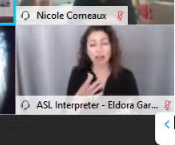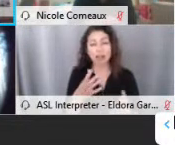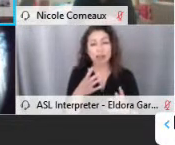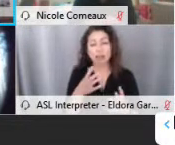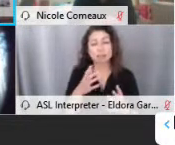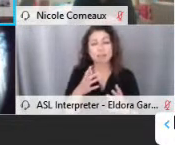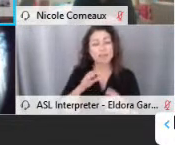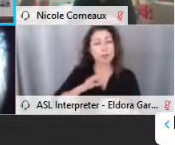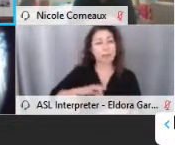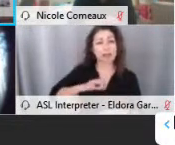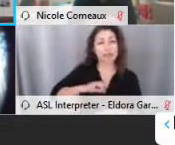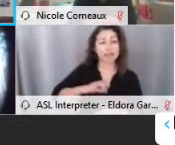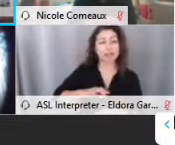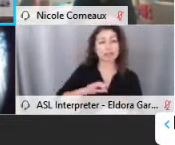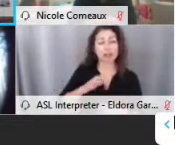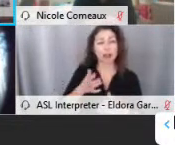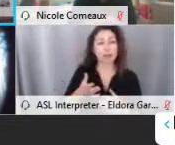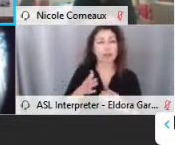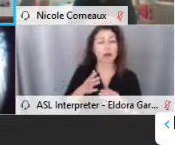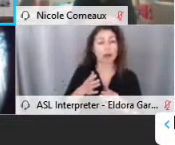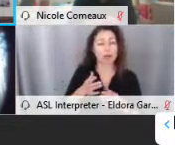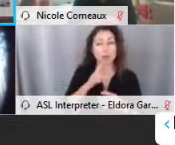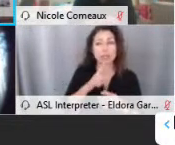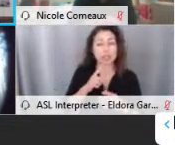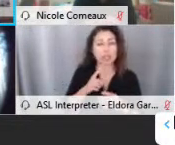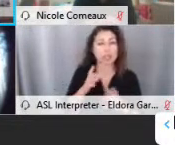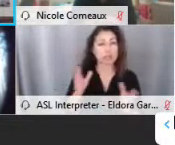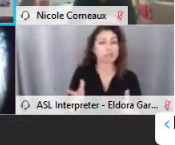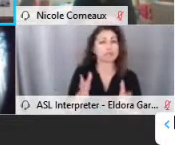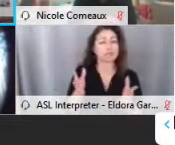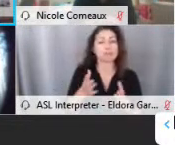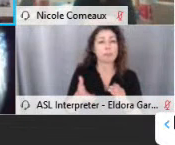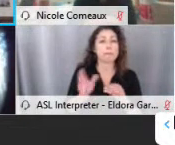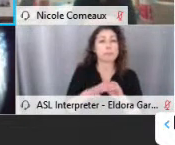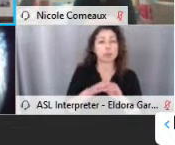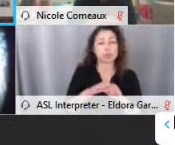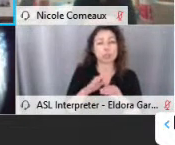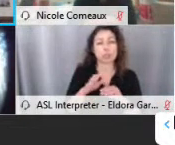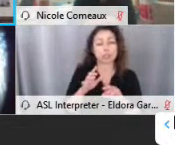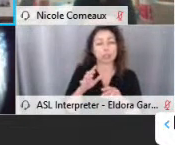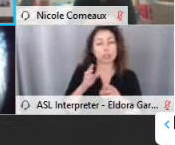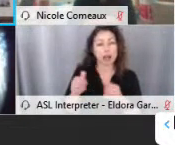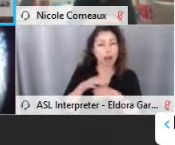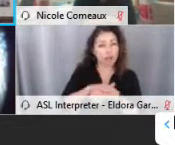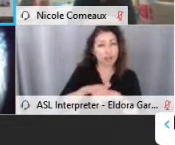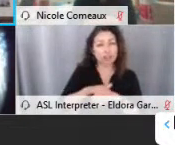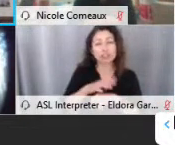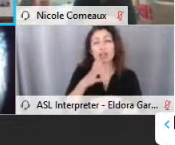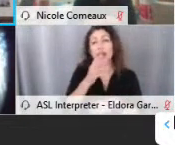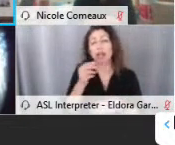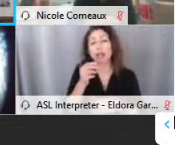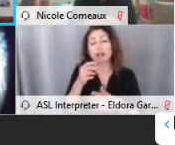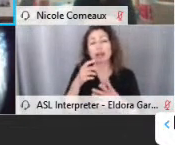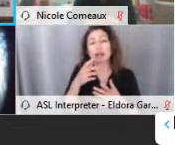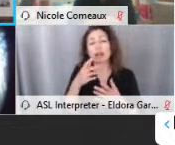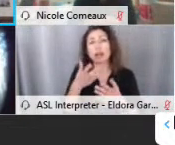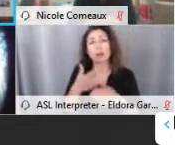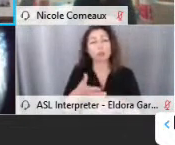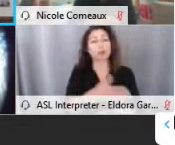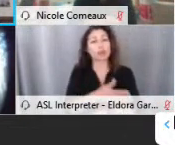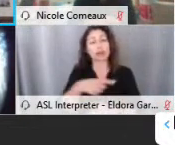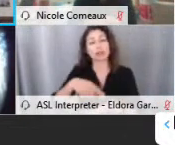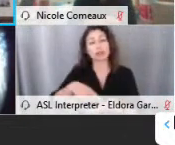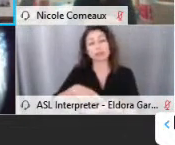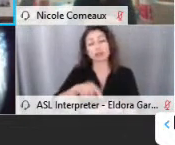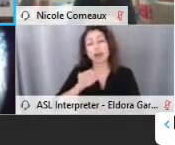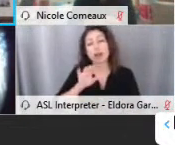benefits of boosting coverage and improving affordability that we thought that it might. And so we're not